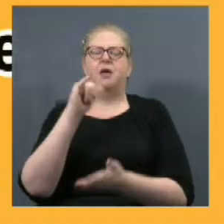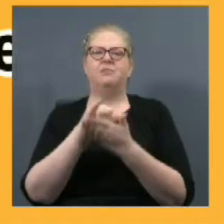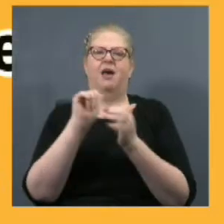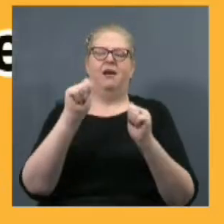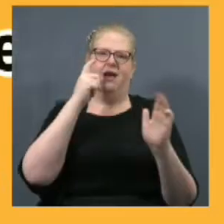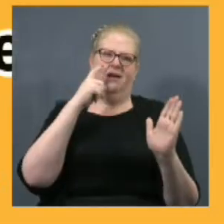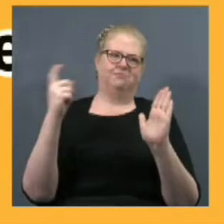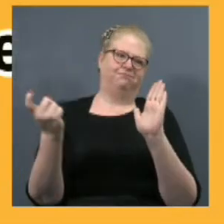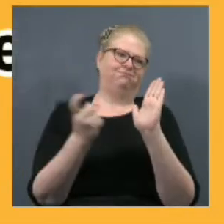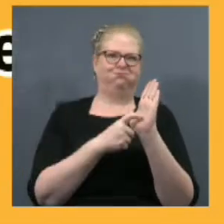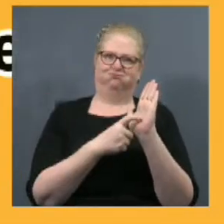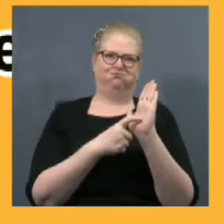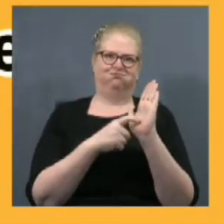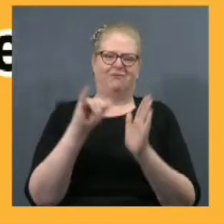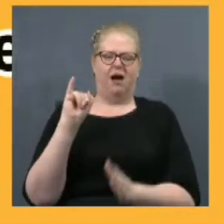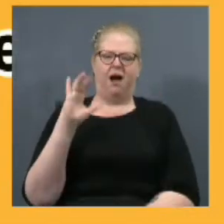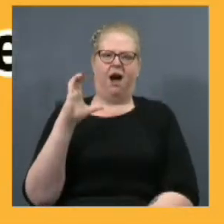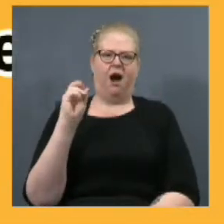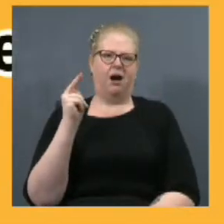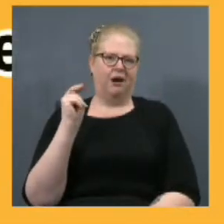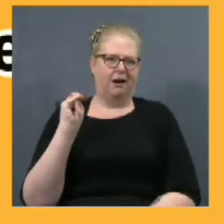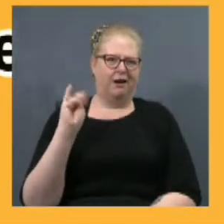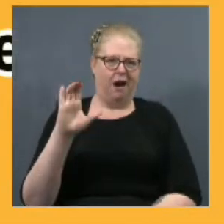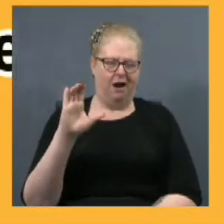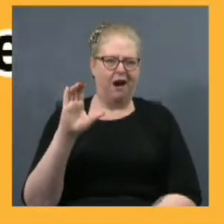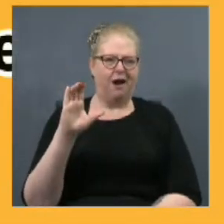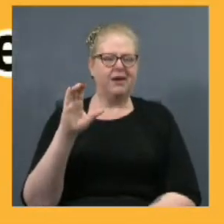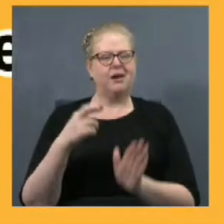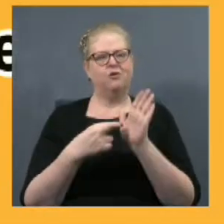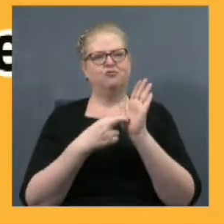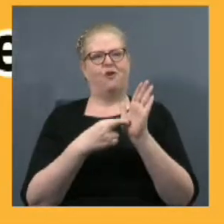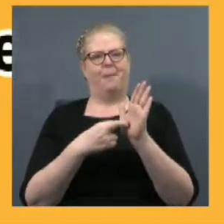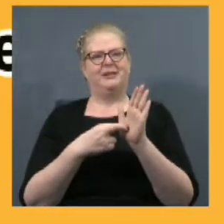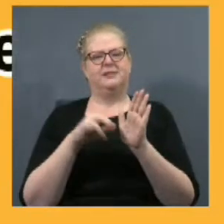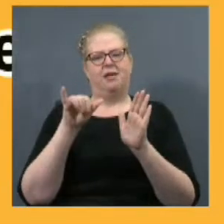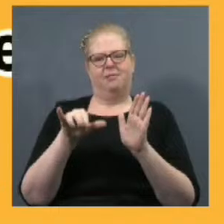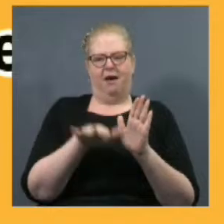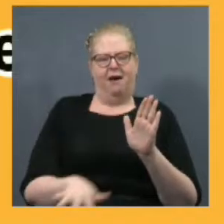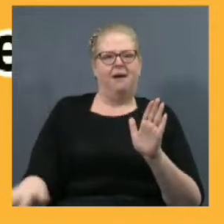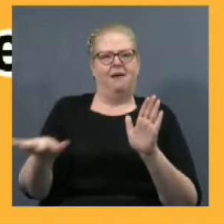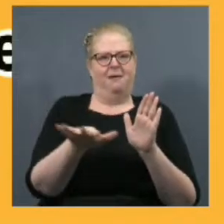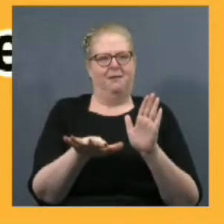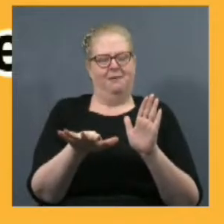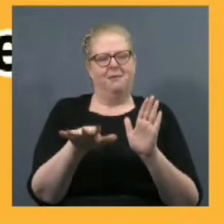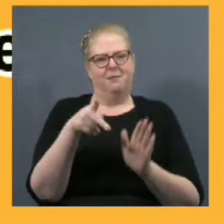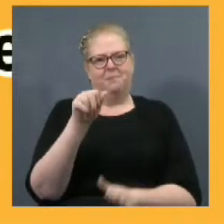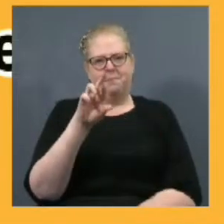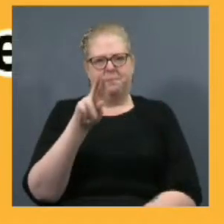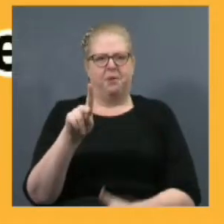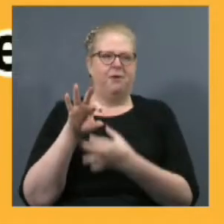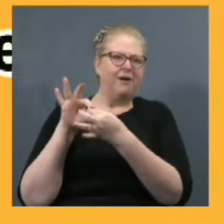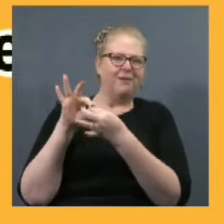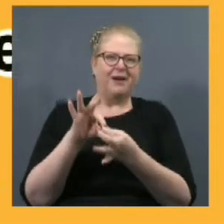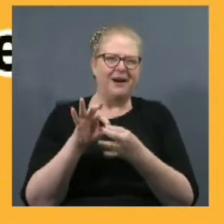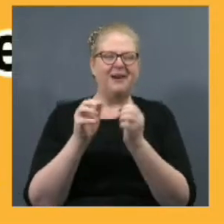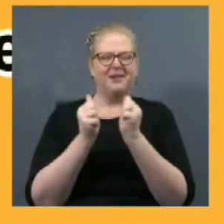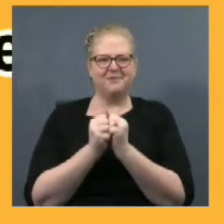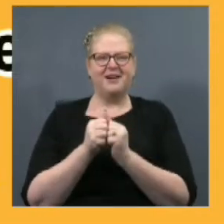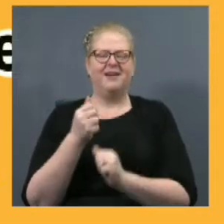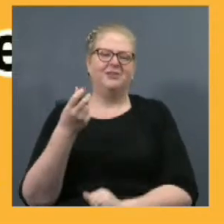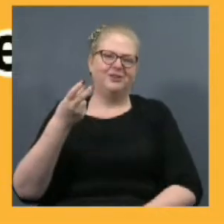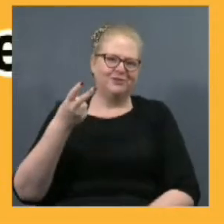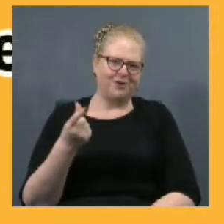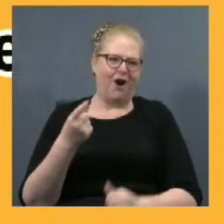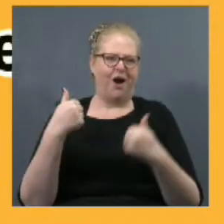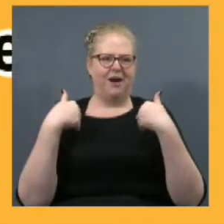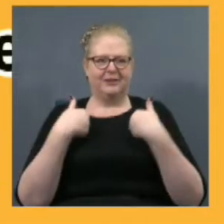highly visible, that would be a representative of the park and relate to dogs and fun